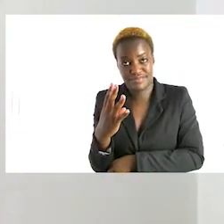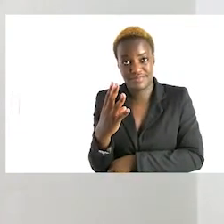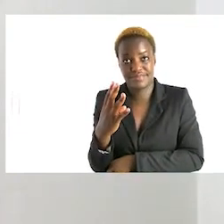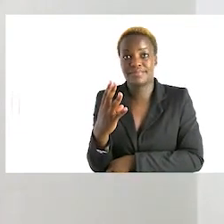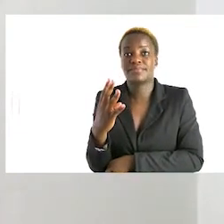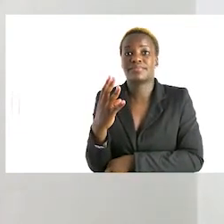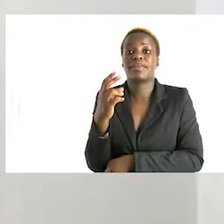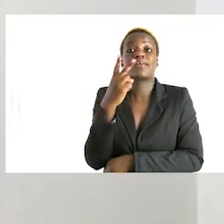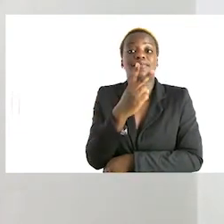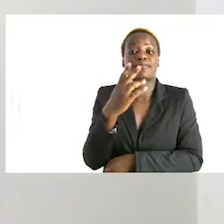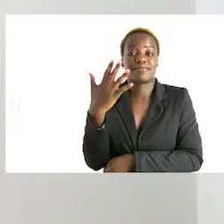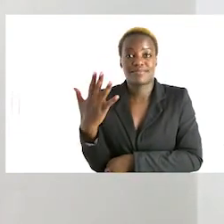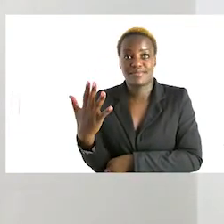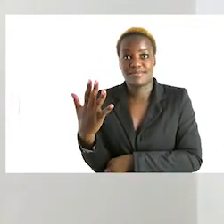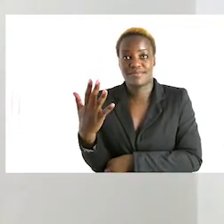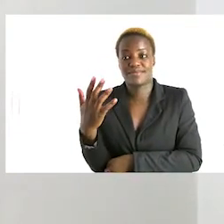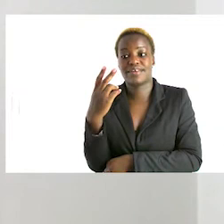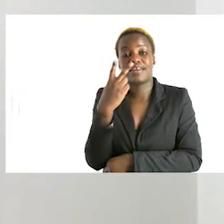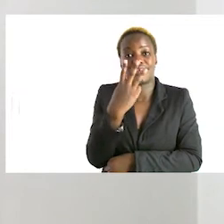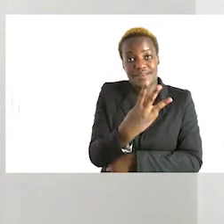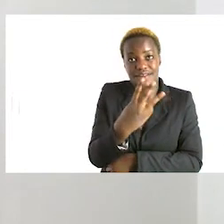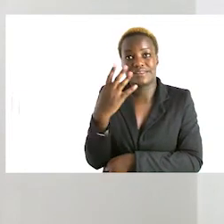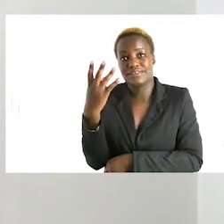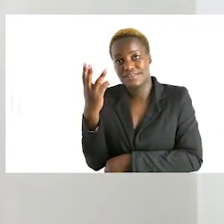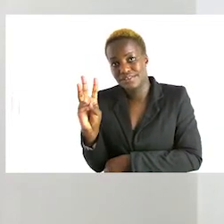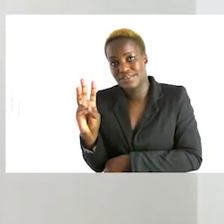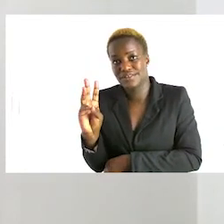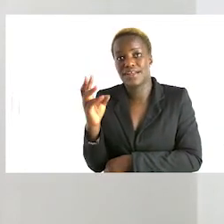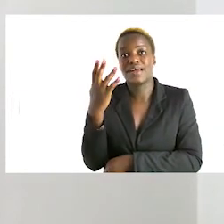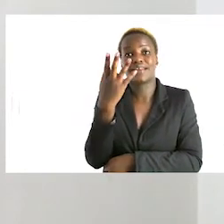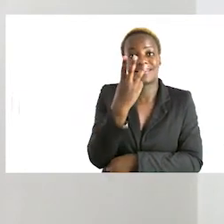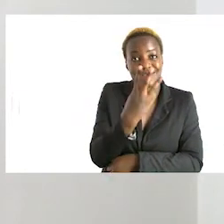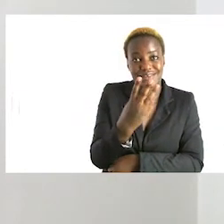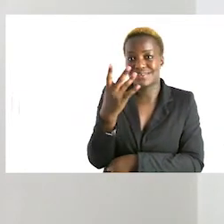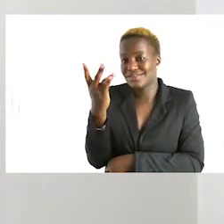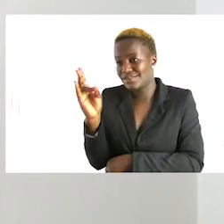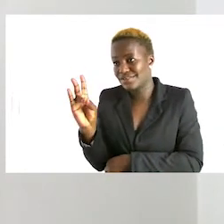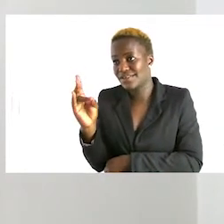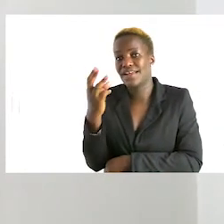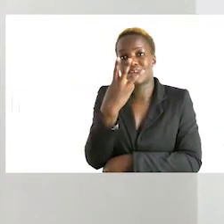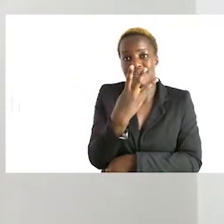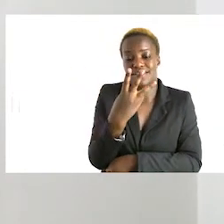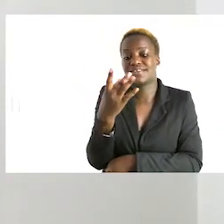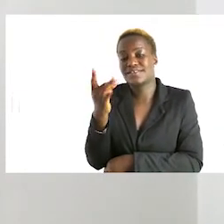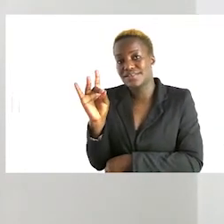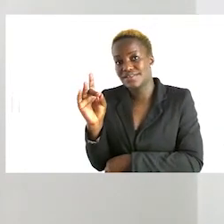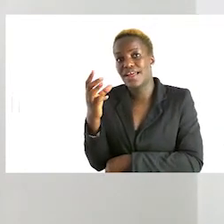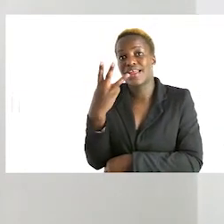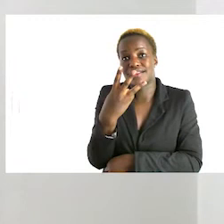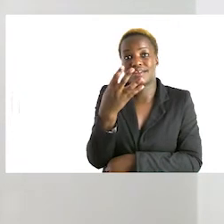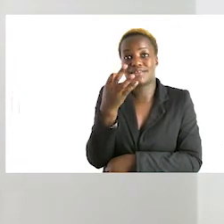34, 35, 36, 37, 38, 39,